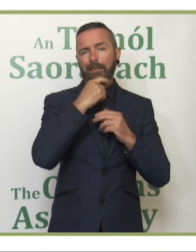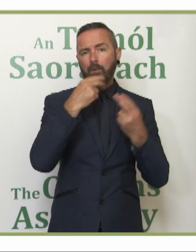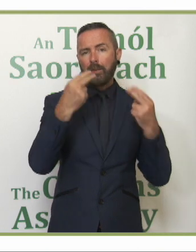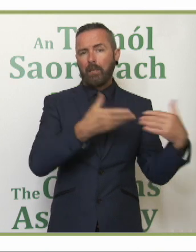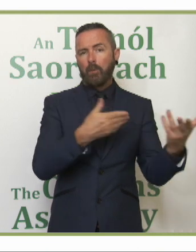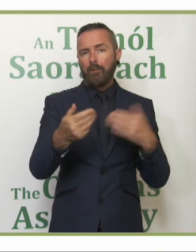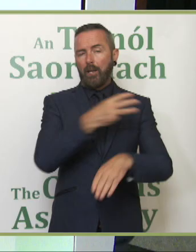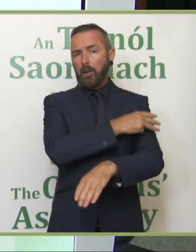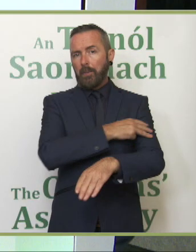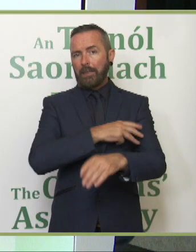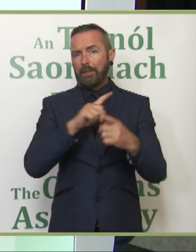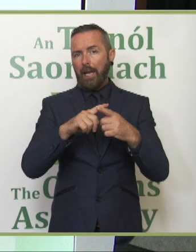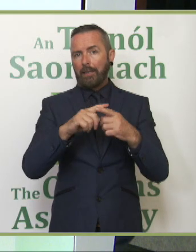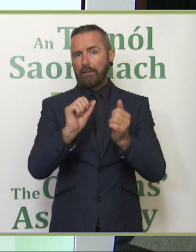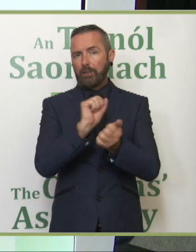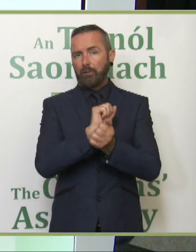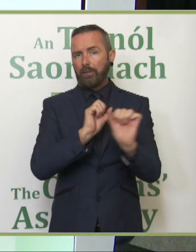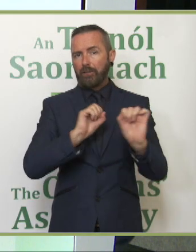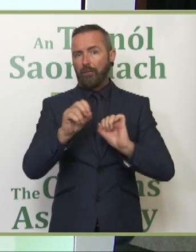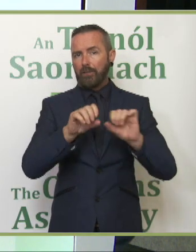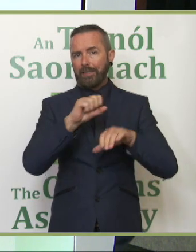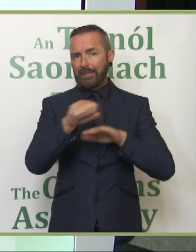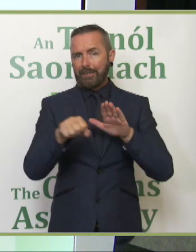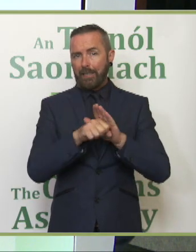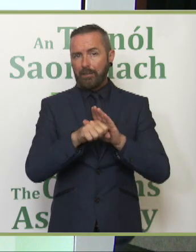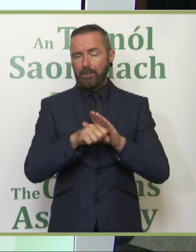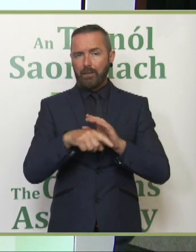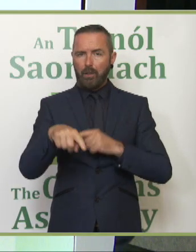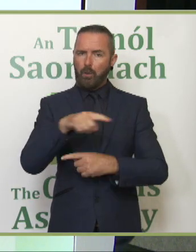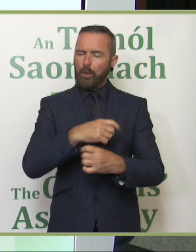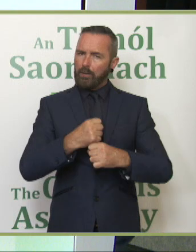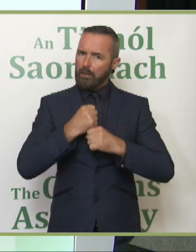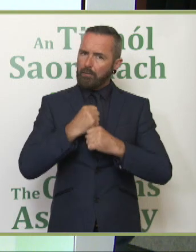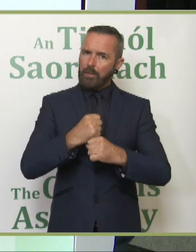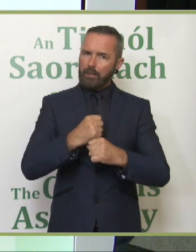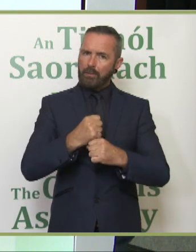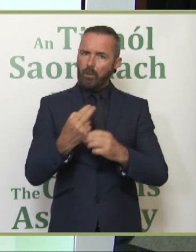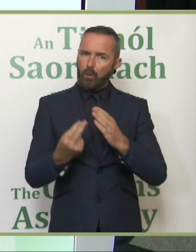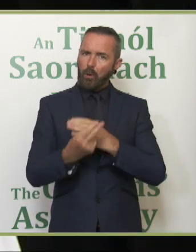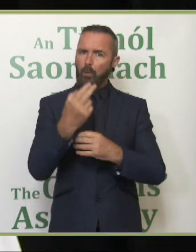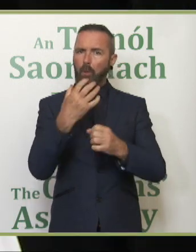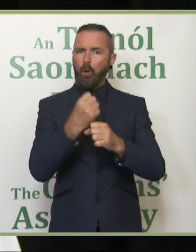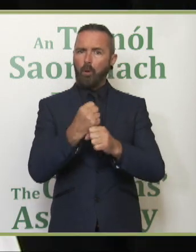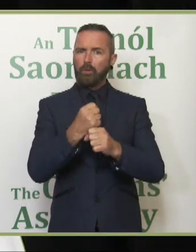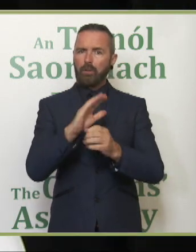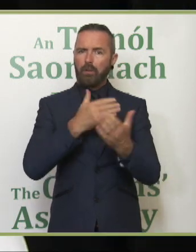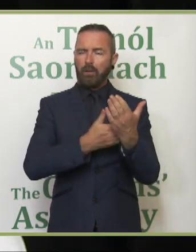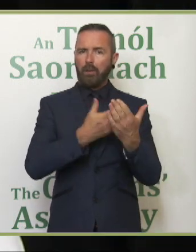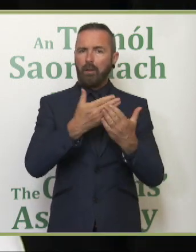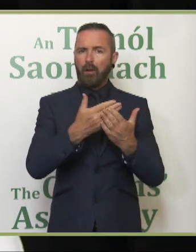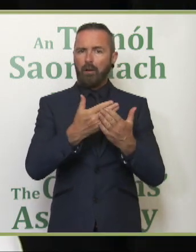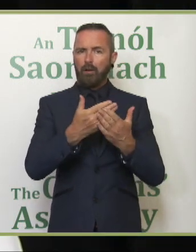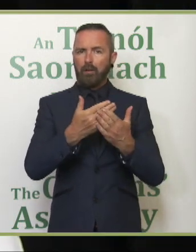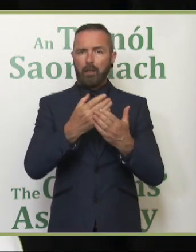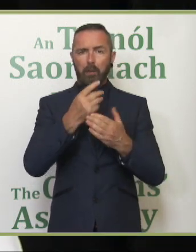to the state. We are committed to upholding the law, which of course is one of the key bases for democracy. However, An Garda Síochána